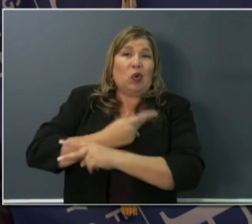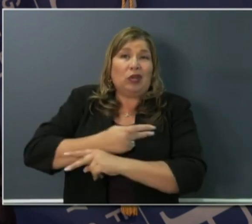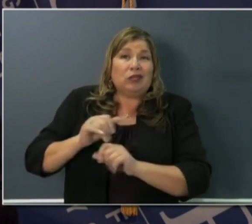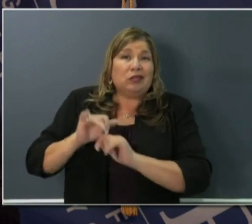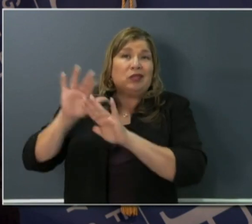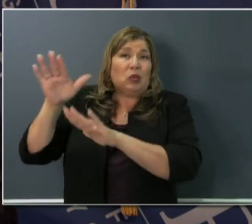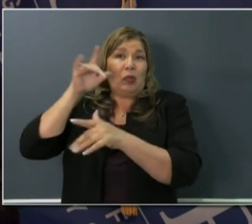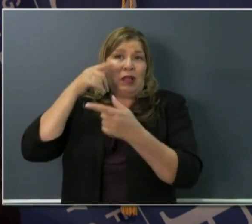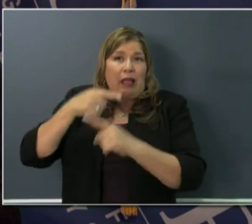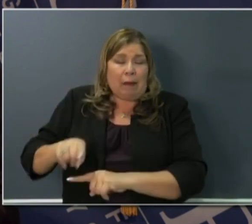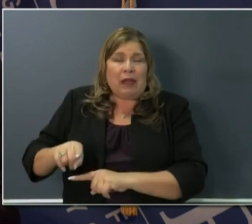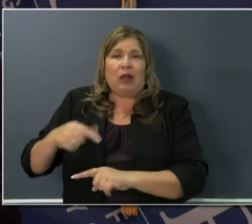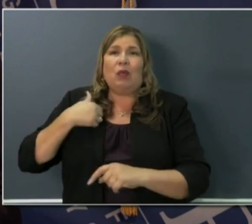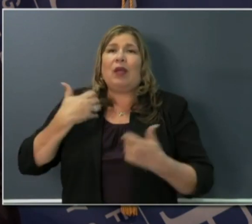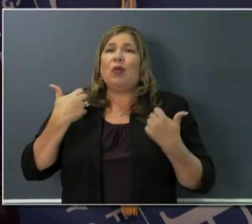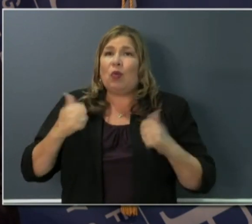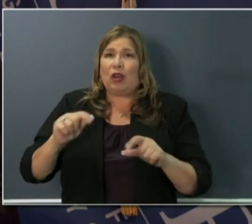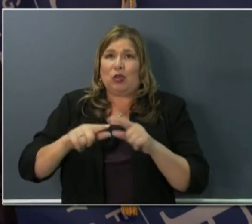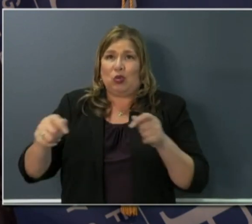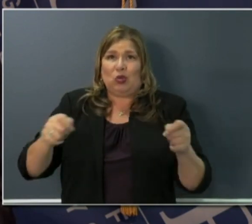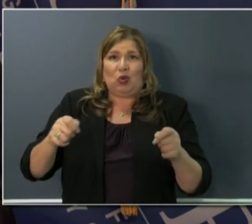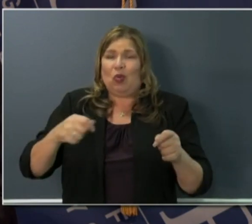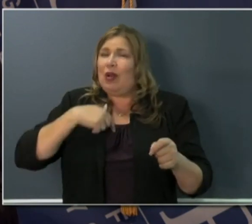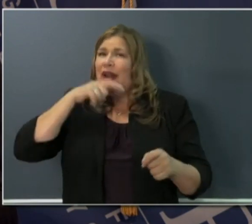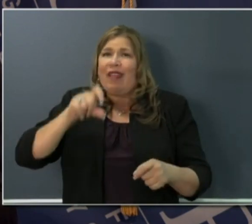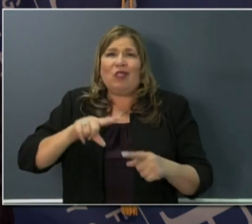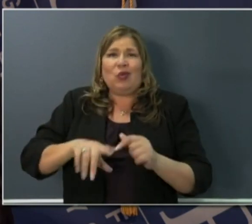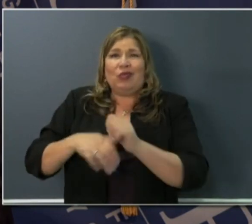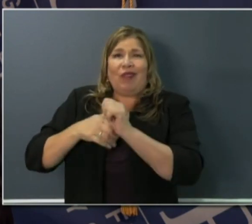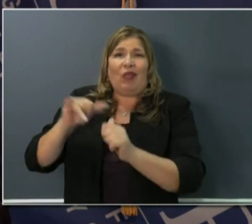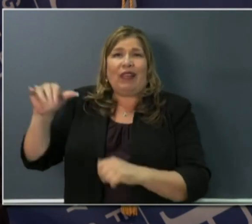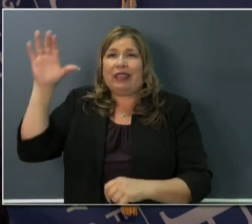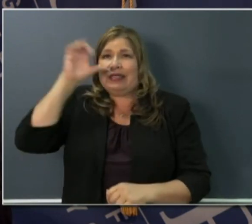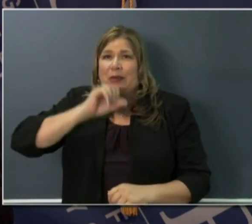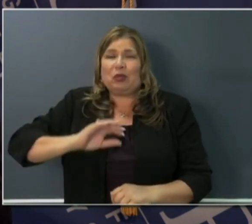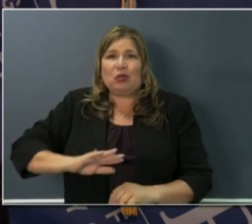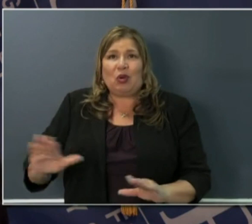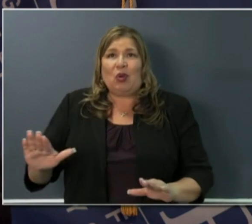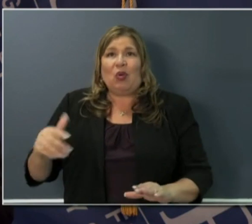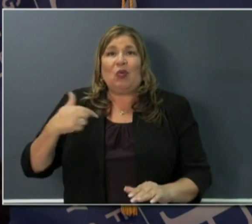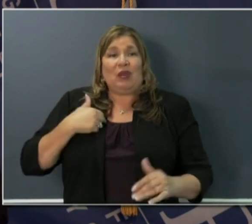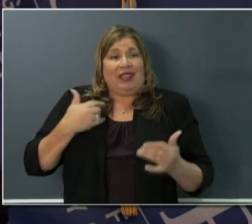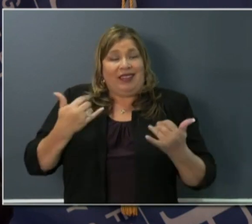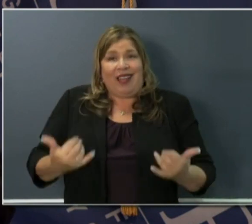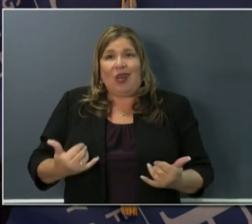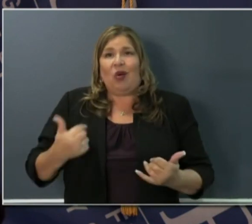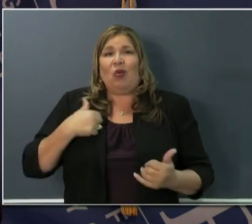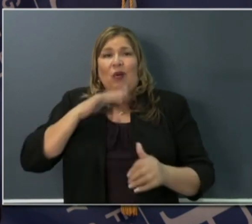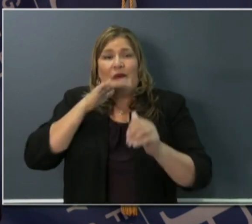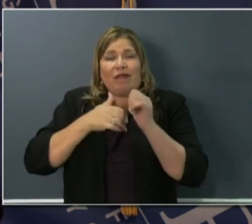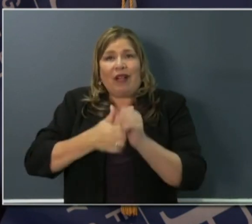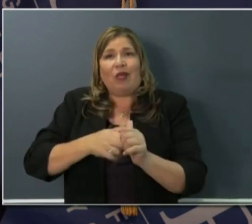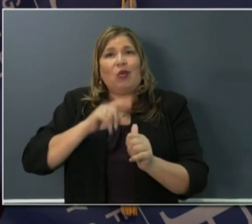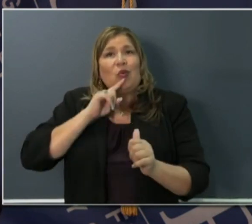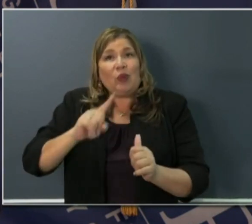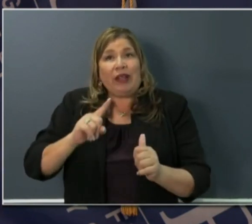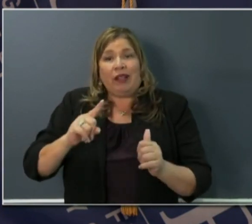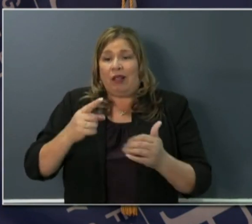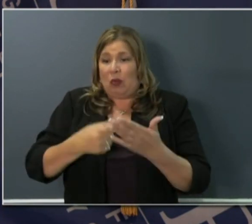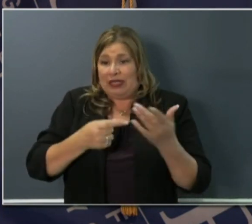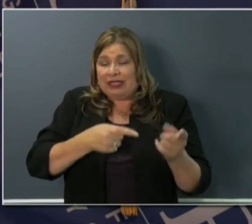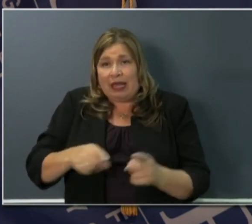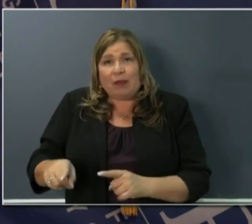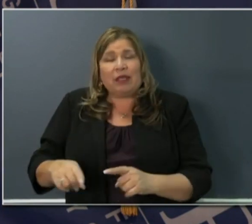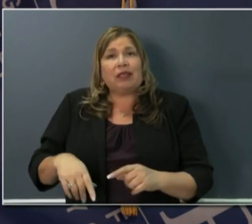come our way. We don't live under assumptions. We live under real data, trend lines, and